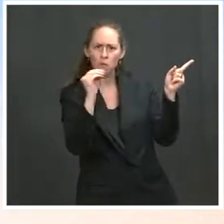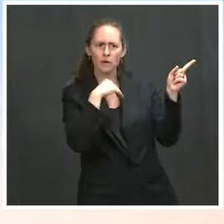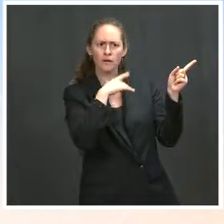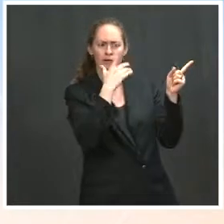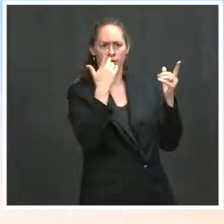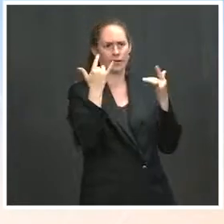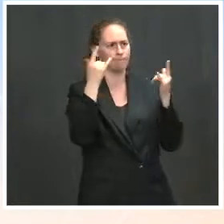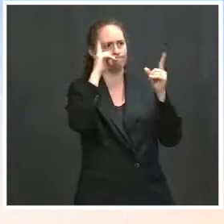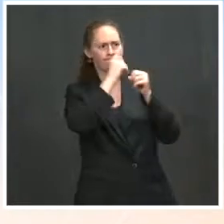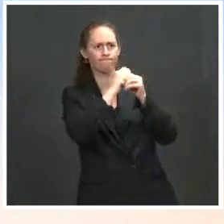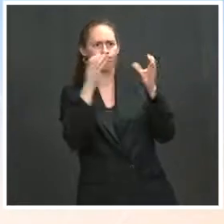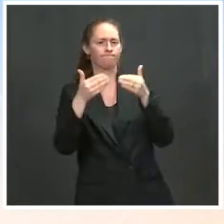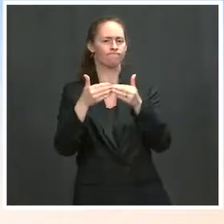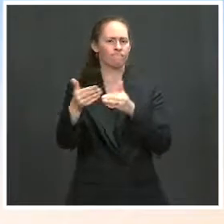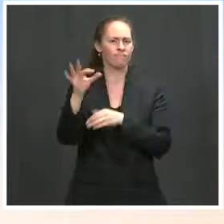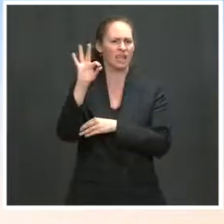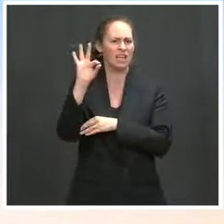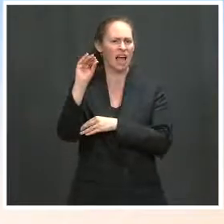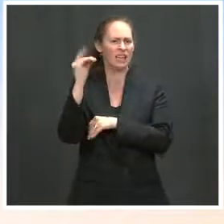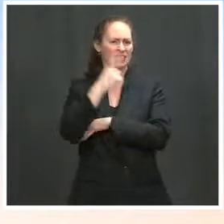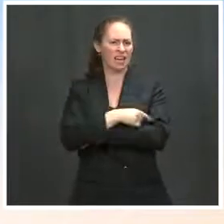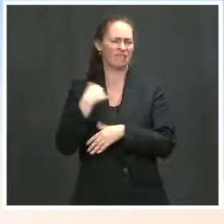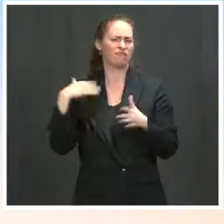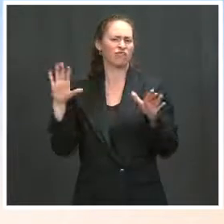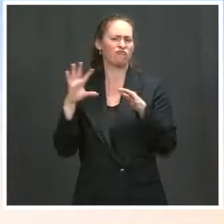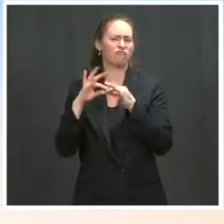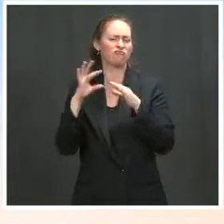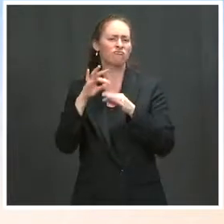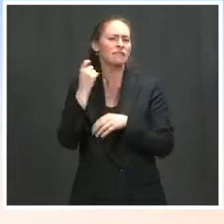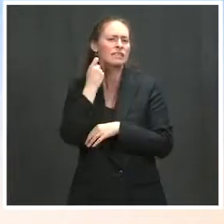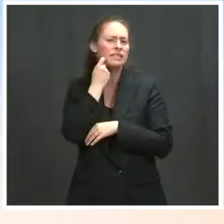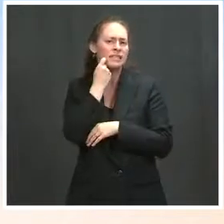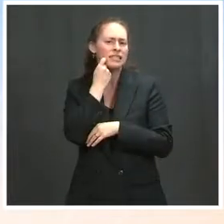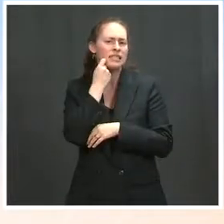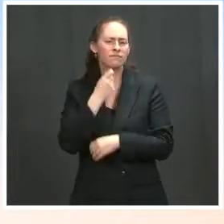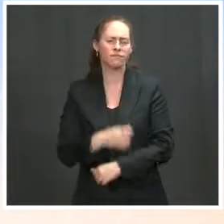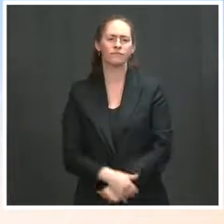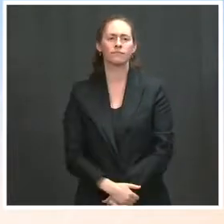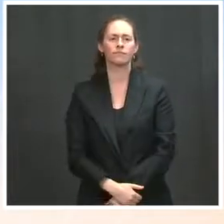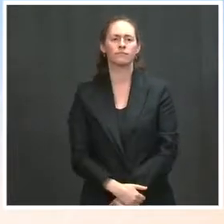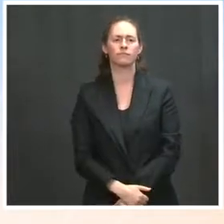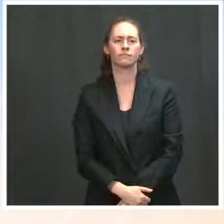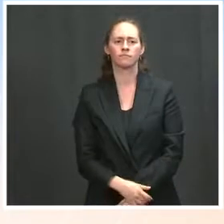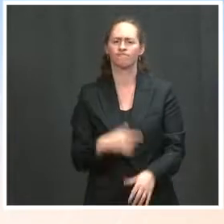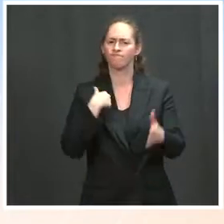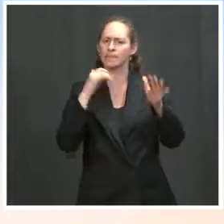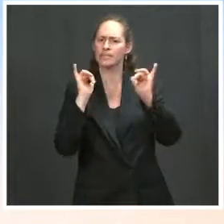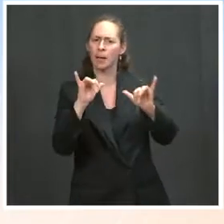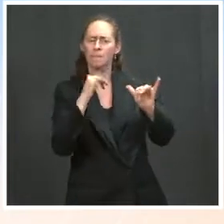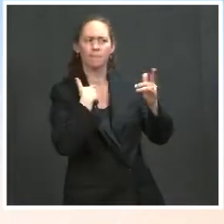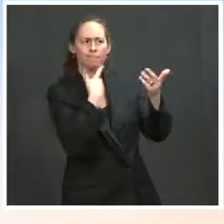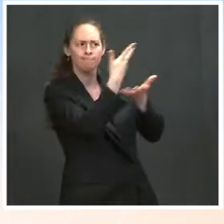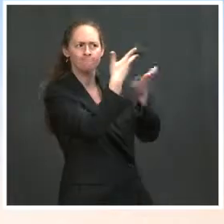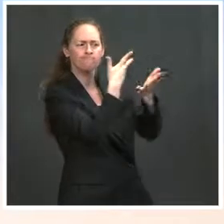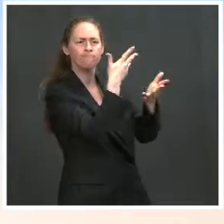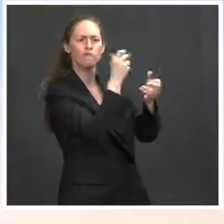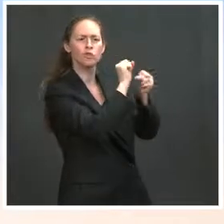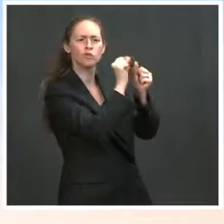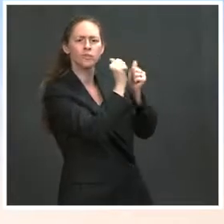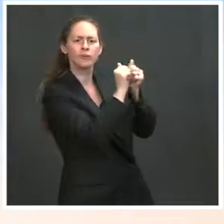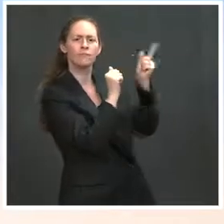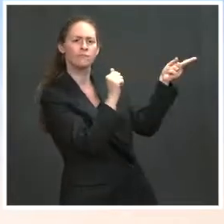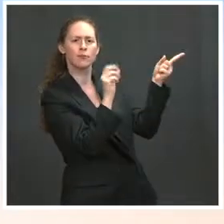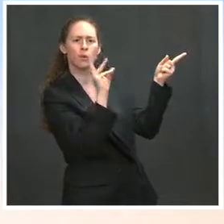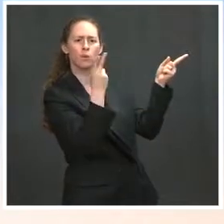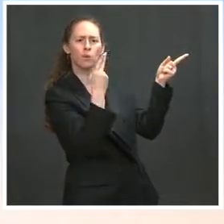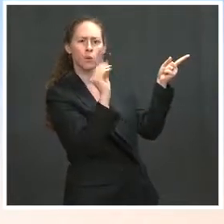that I just mentioned review. But we're just going to continue to work with WHO. And WHO is going to continue